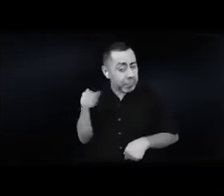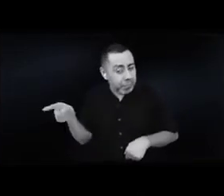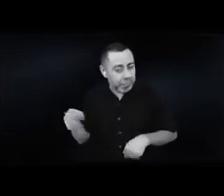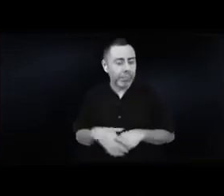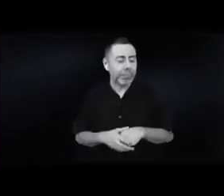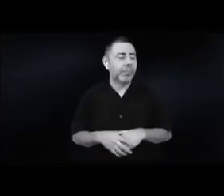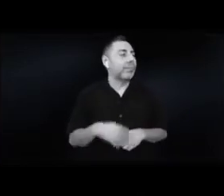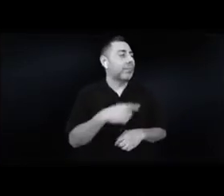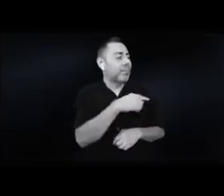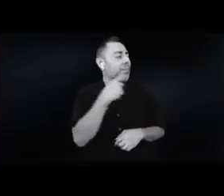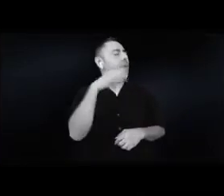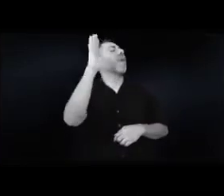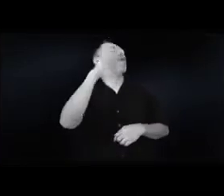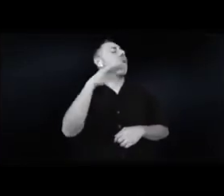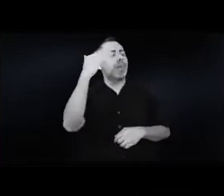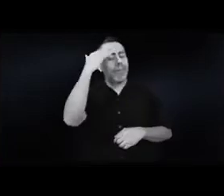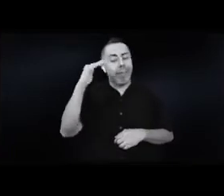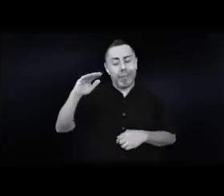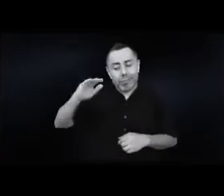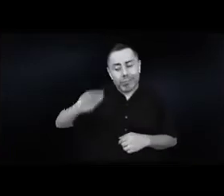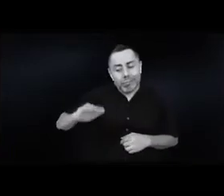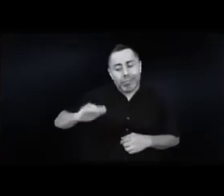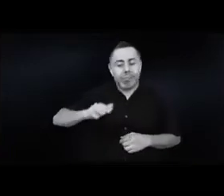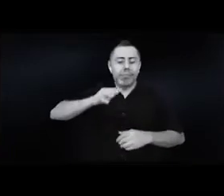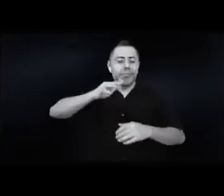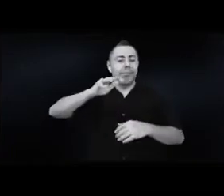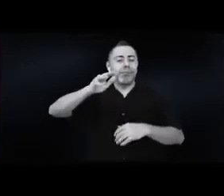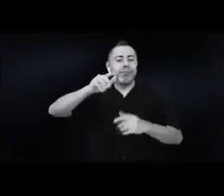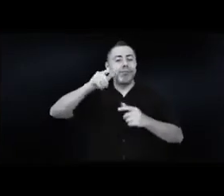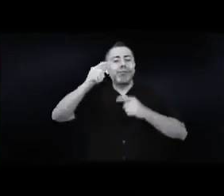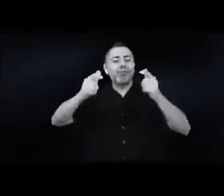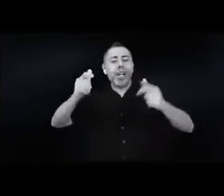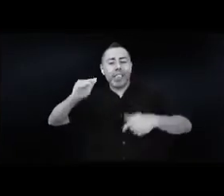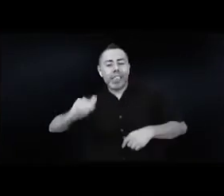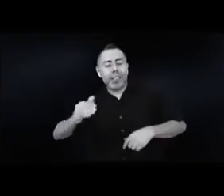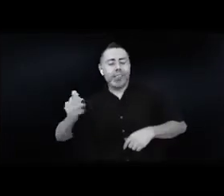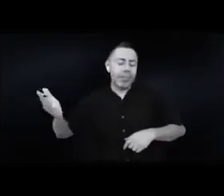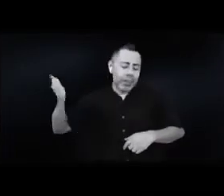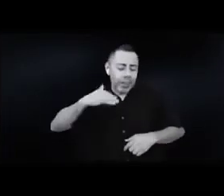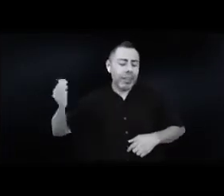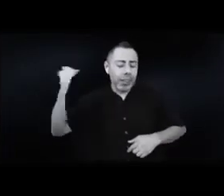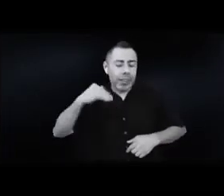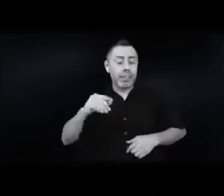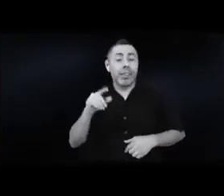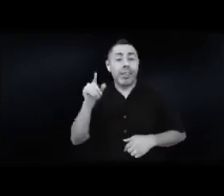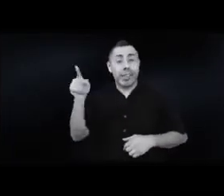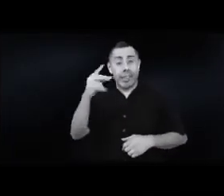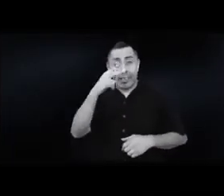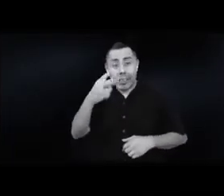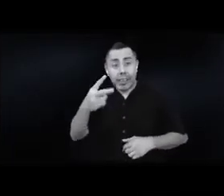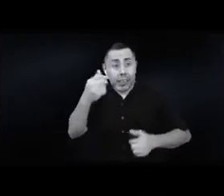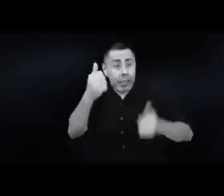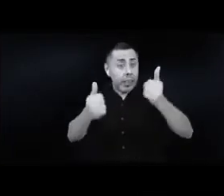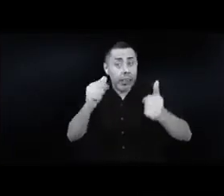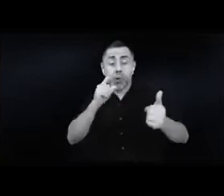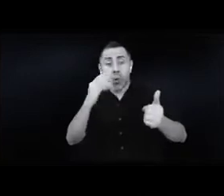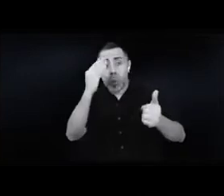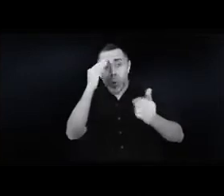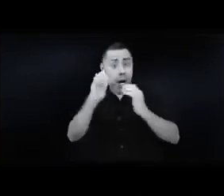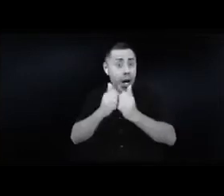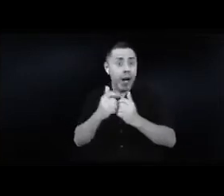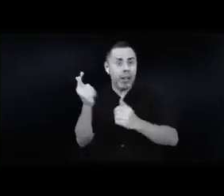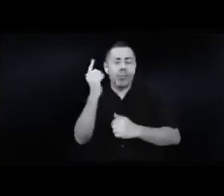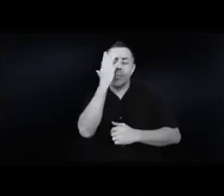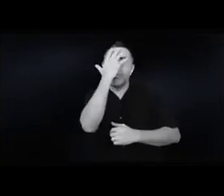grandchild, come here," and then she would have to feel my face in order to see which grandchild I was, because